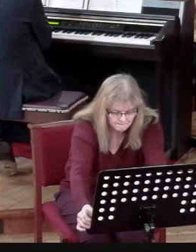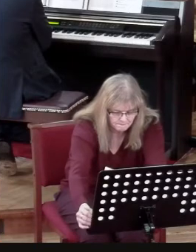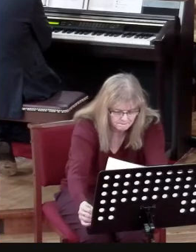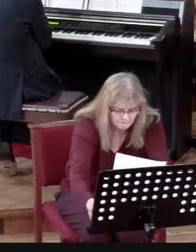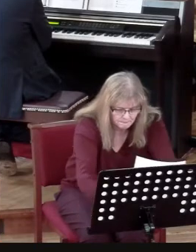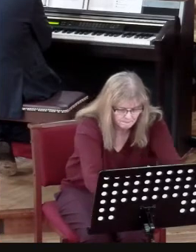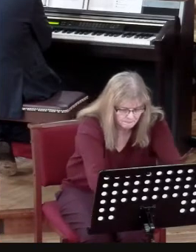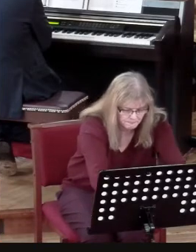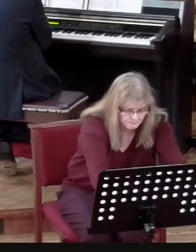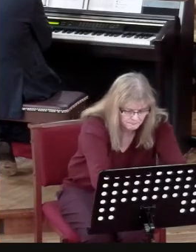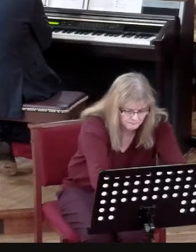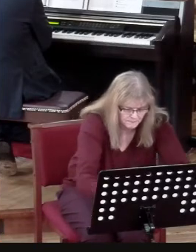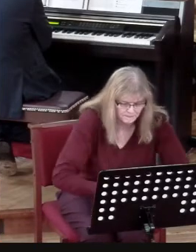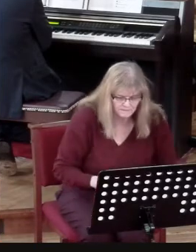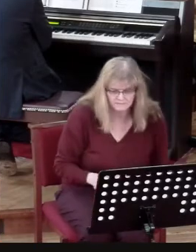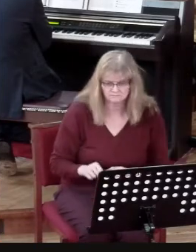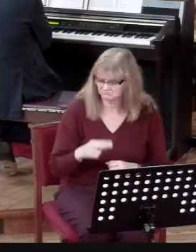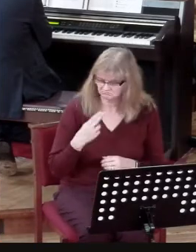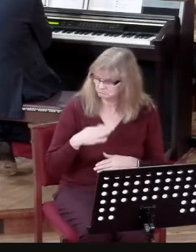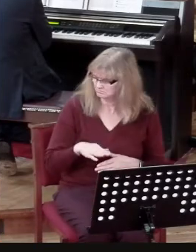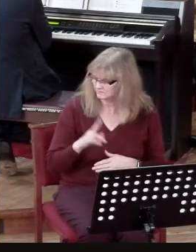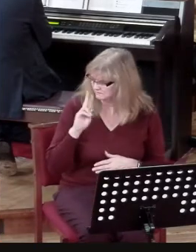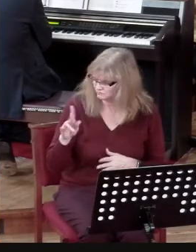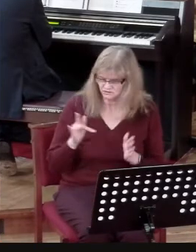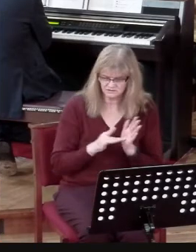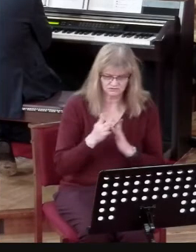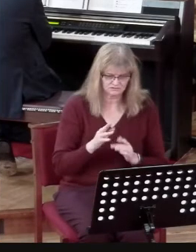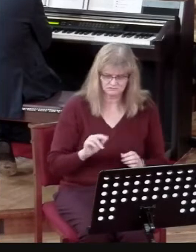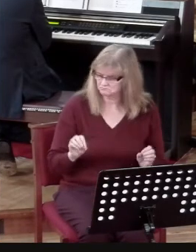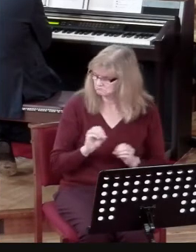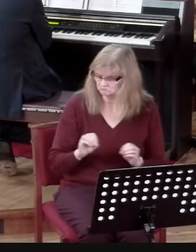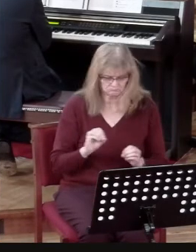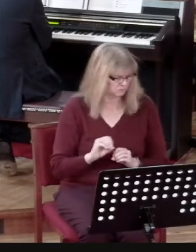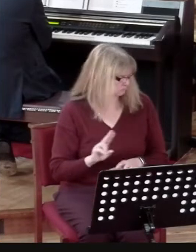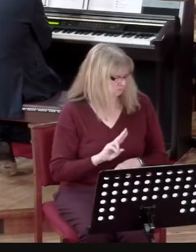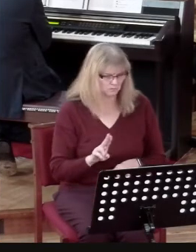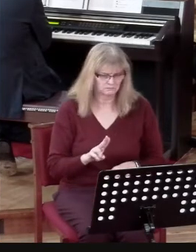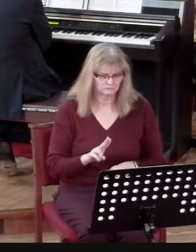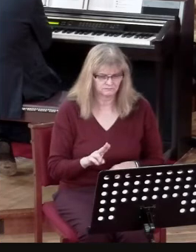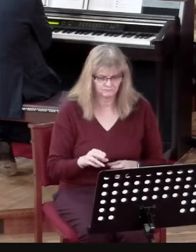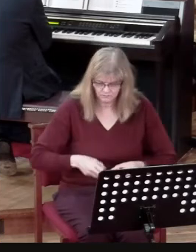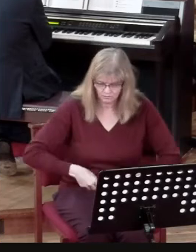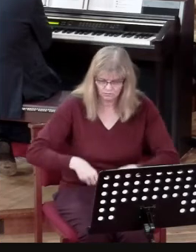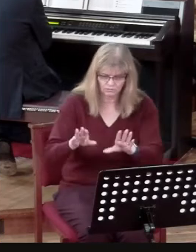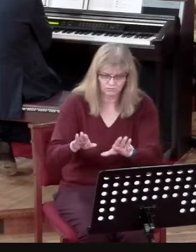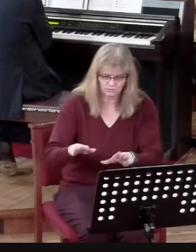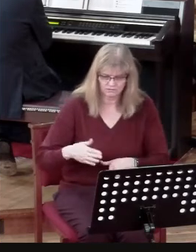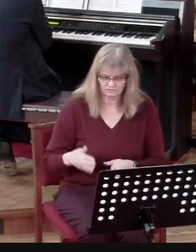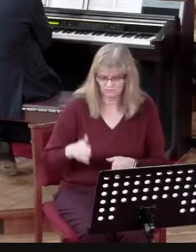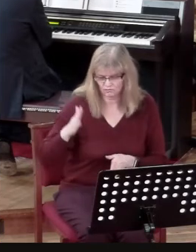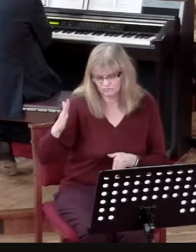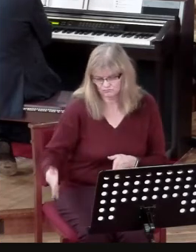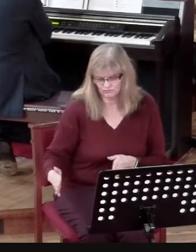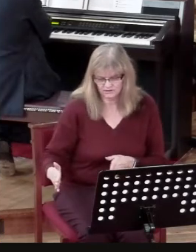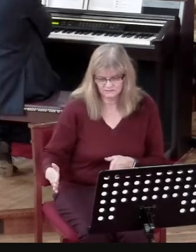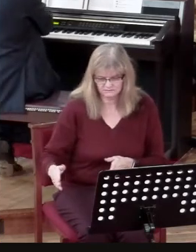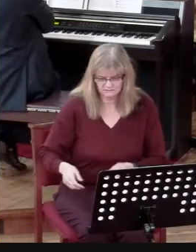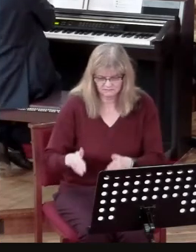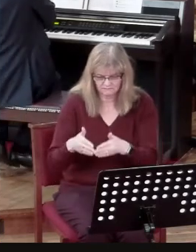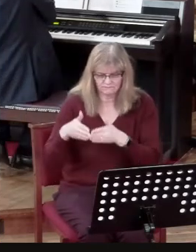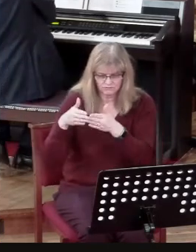you any fish? No, they answered. Jesus said, throw your net on the right side of the boat and you will find